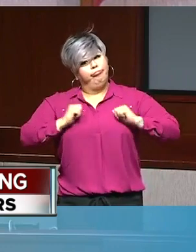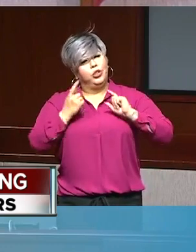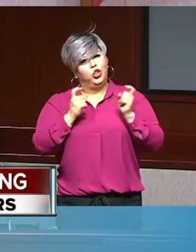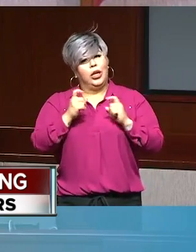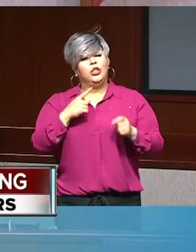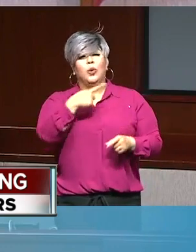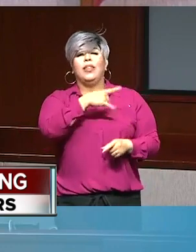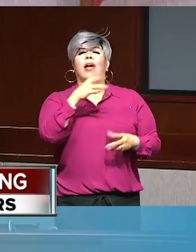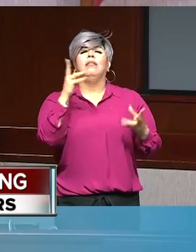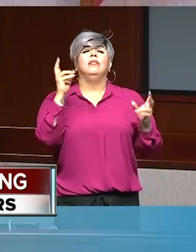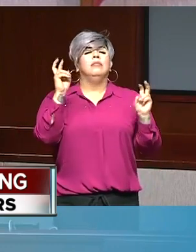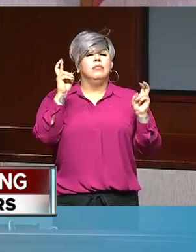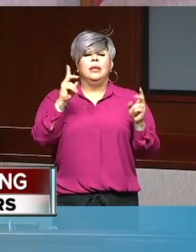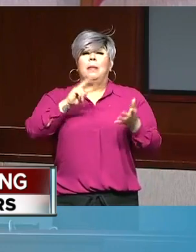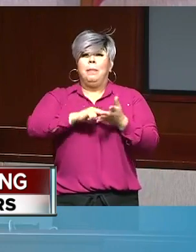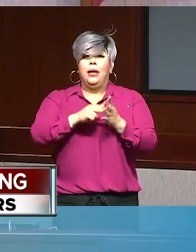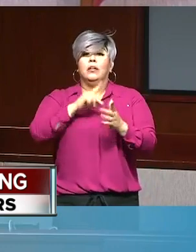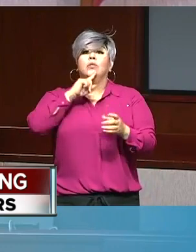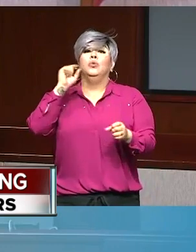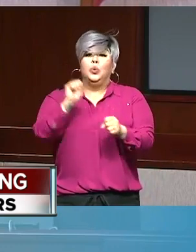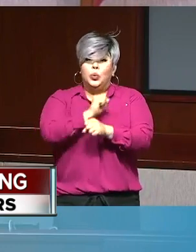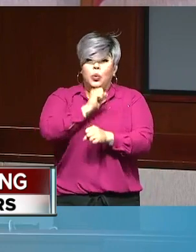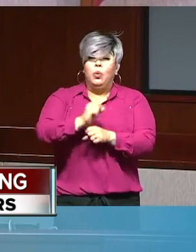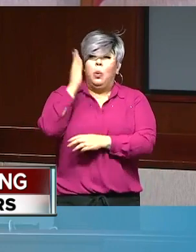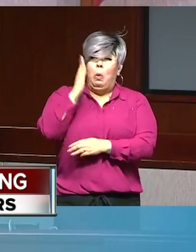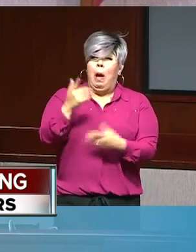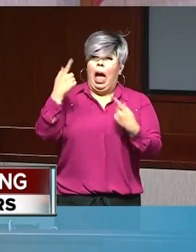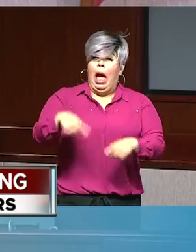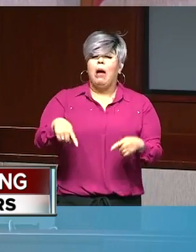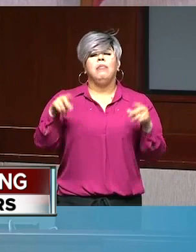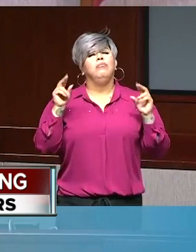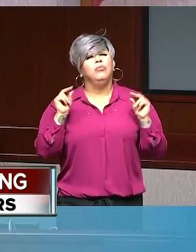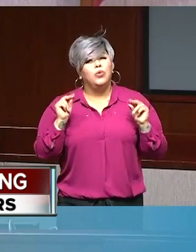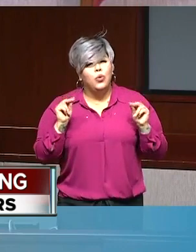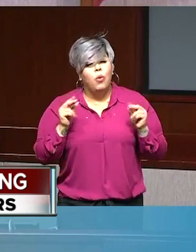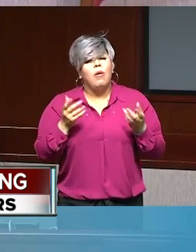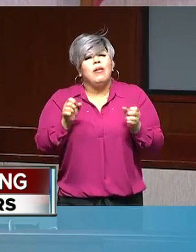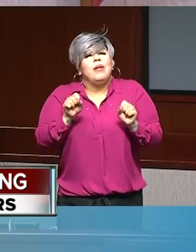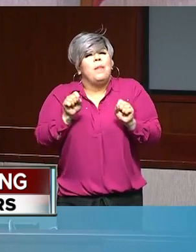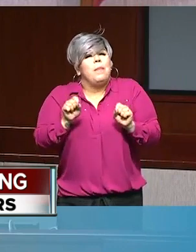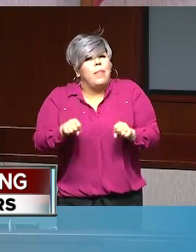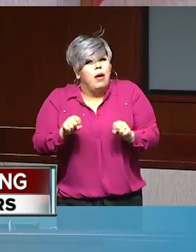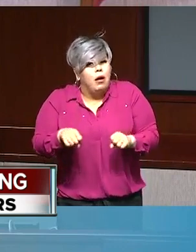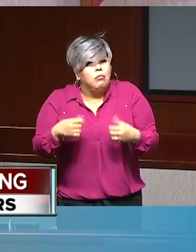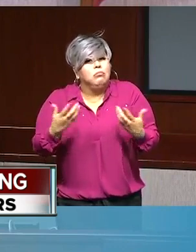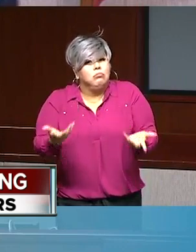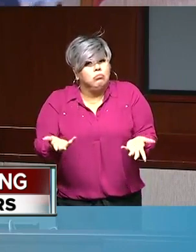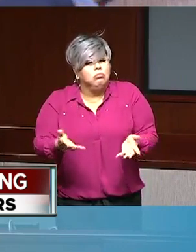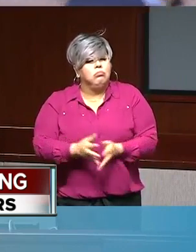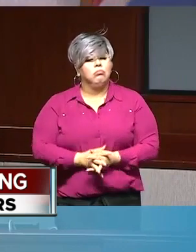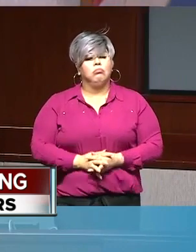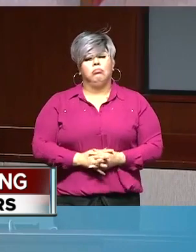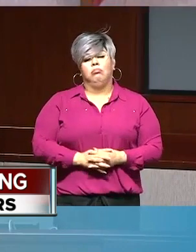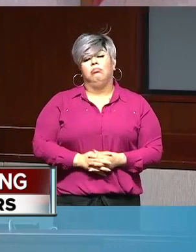an estimate, and it would be inappropriate to say that we will run out at a particular date.